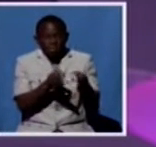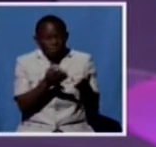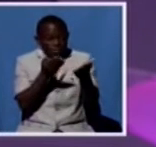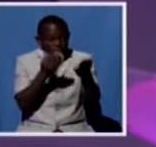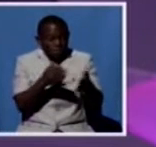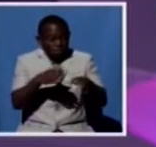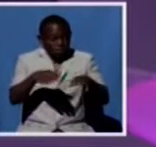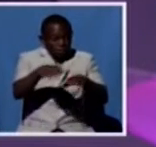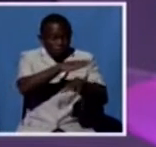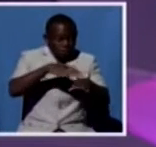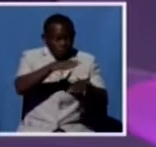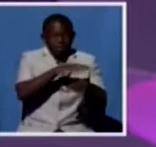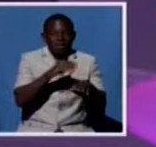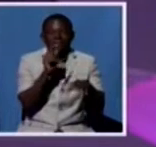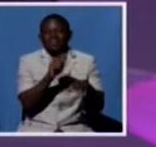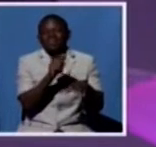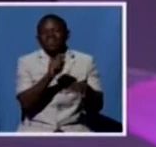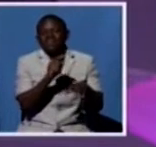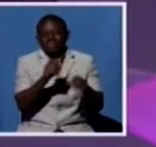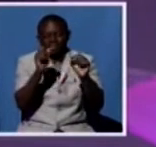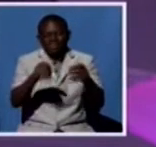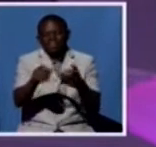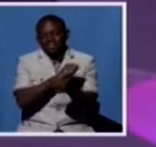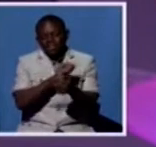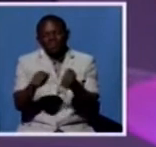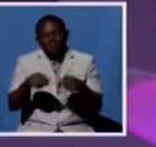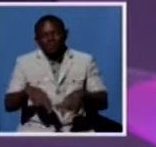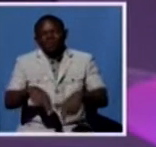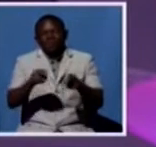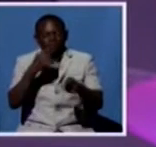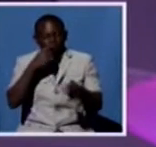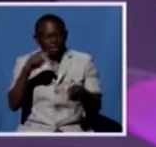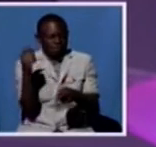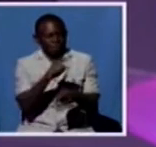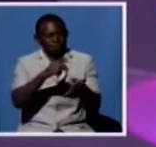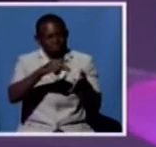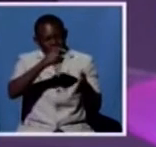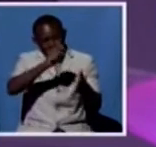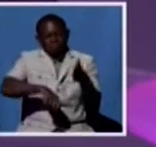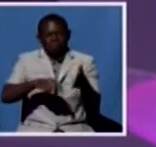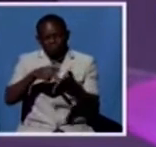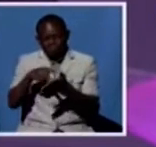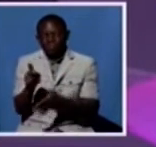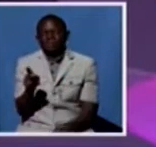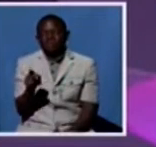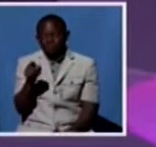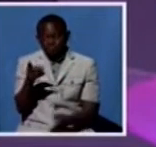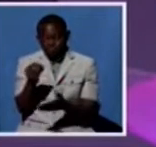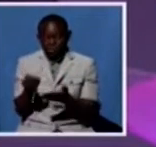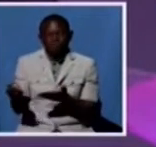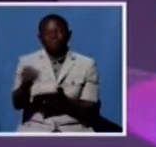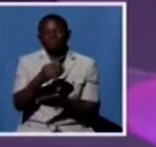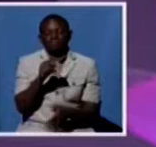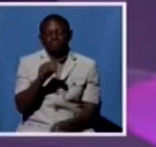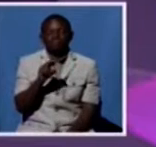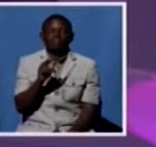we get worried because there's more damage on the road. So it also comes, whatever is paid, it also comes to us.